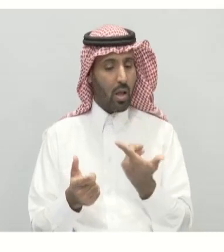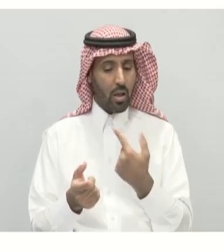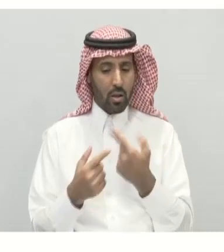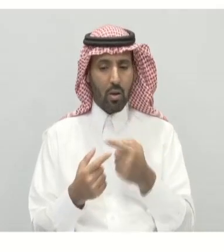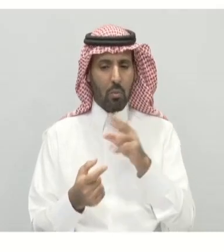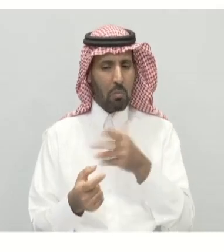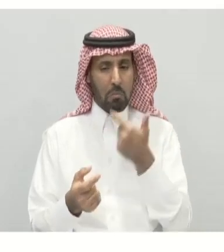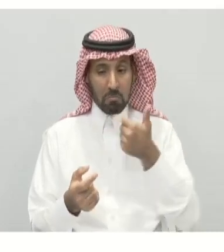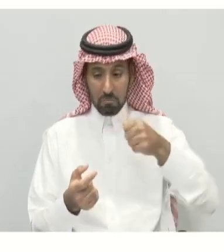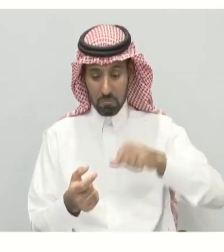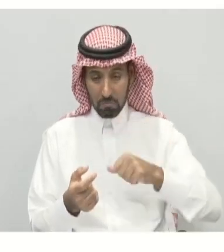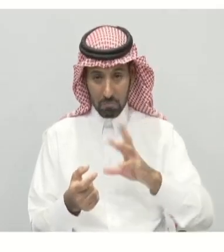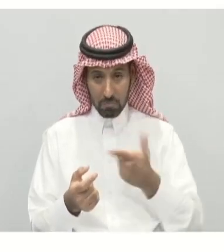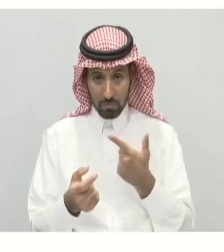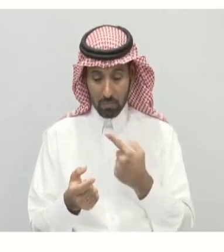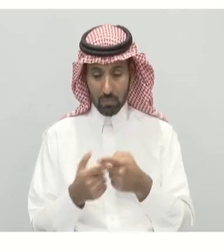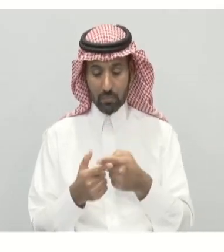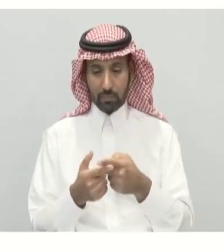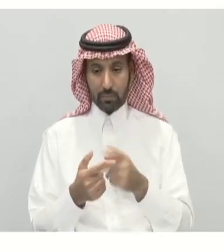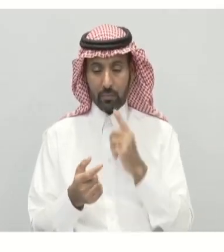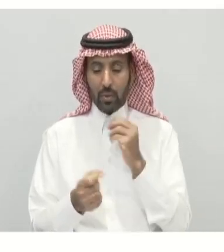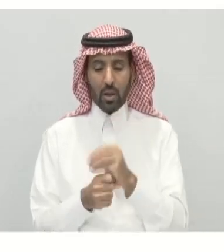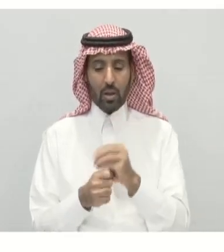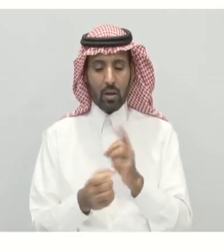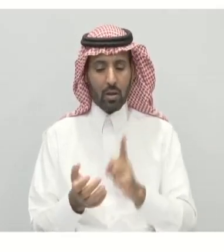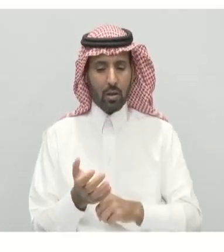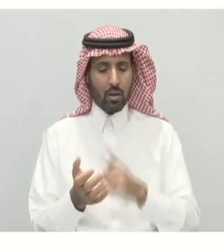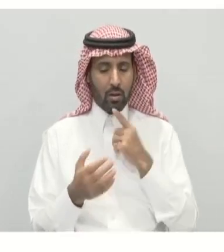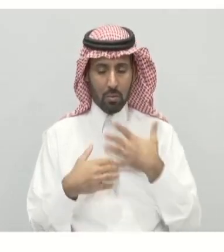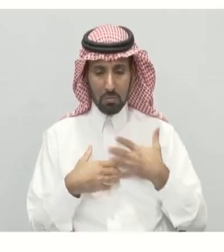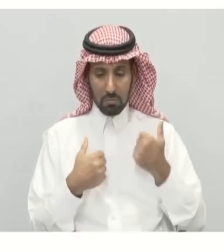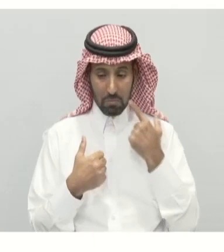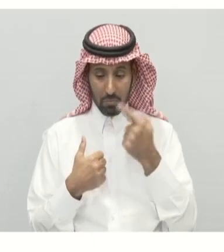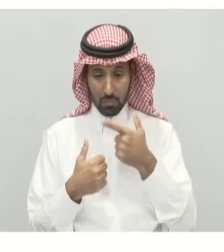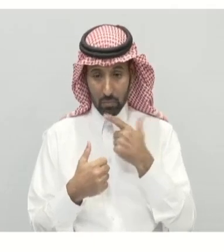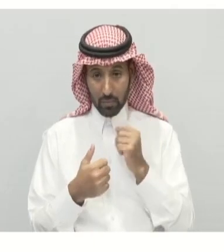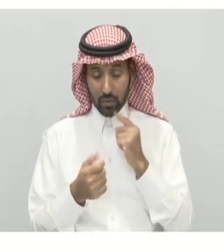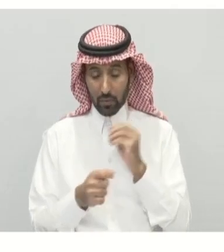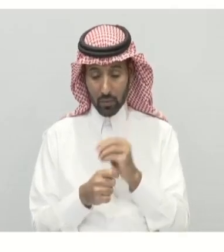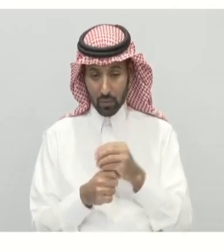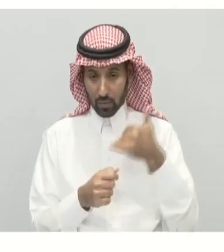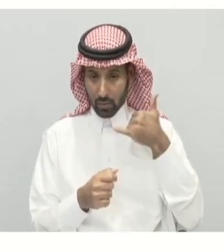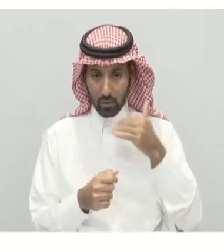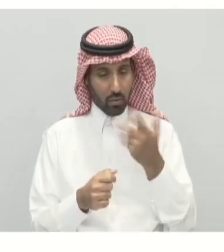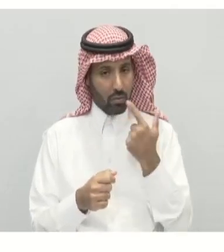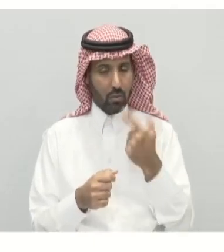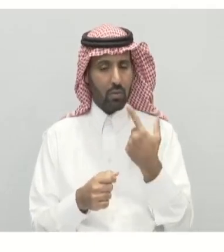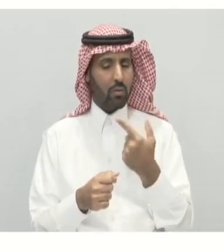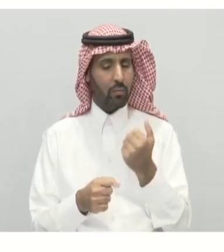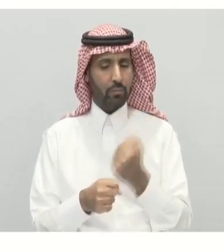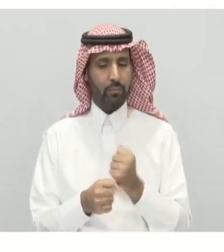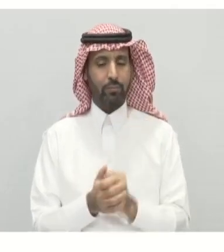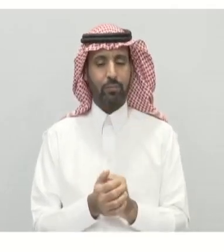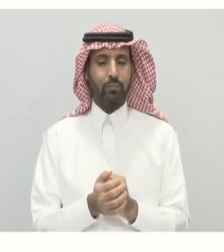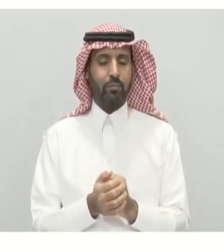kind of mood you're in. To be honest, I would be really happy if you talked to them. I don't know what to say to them